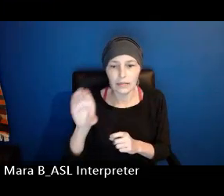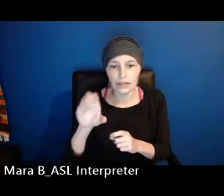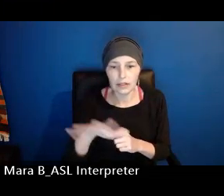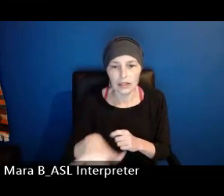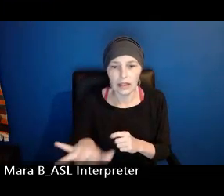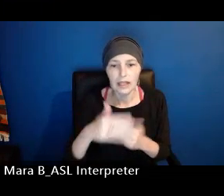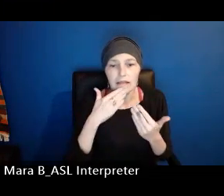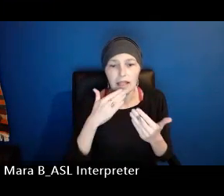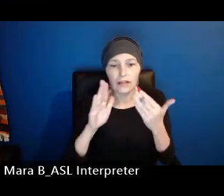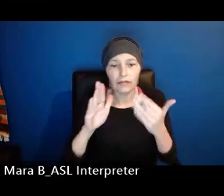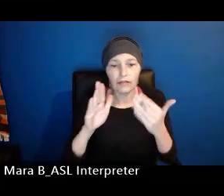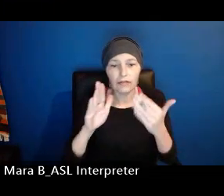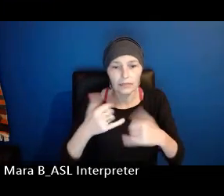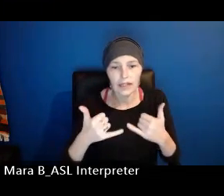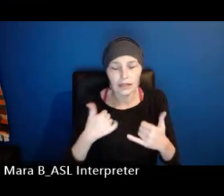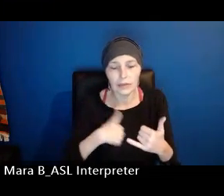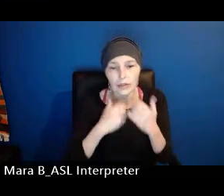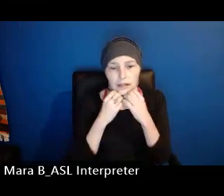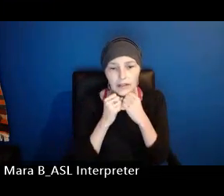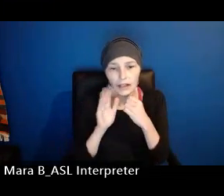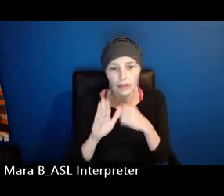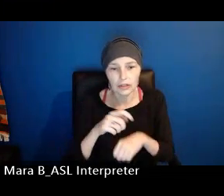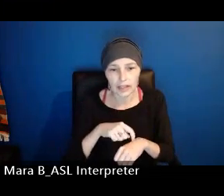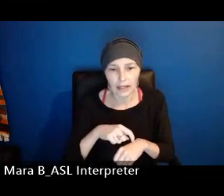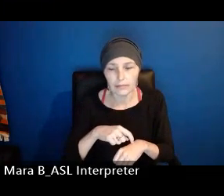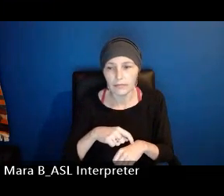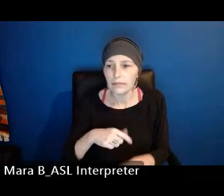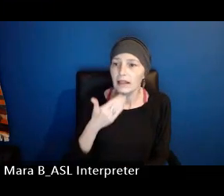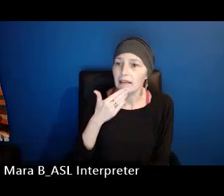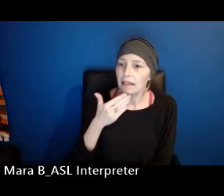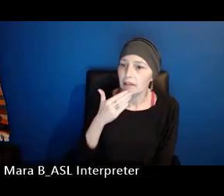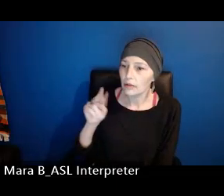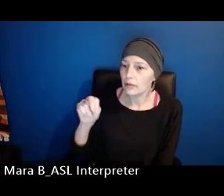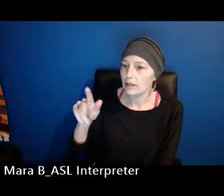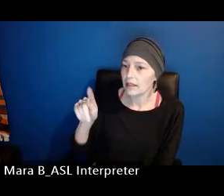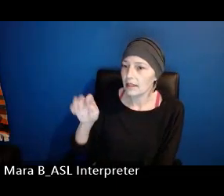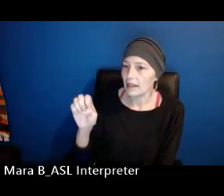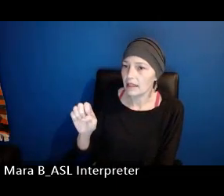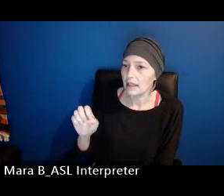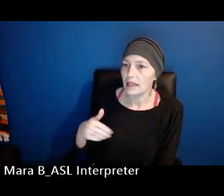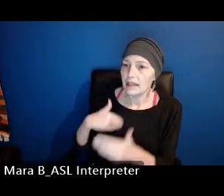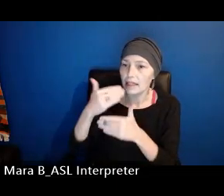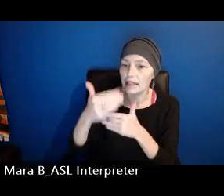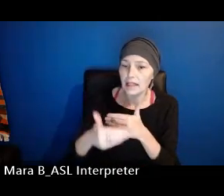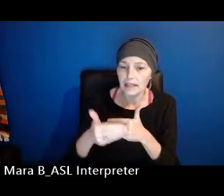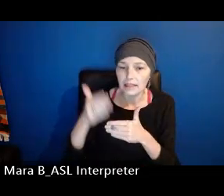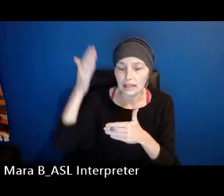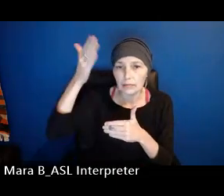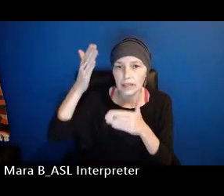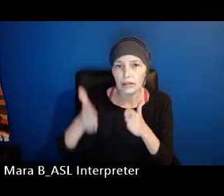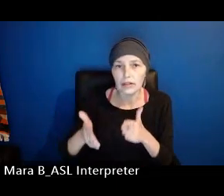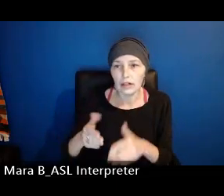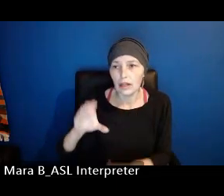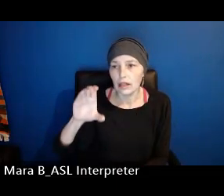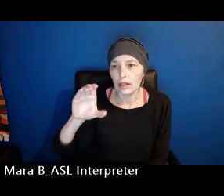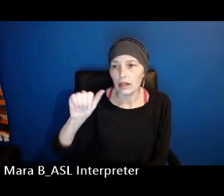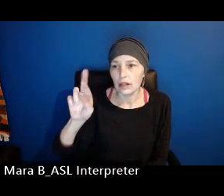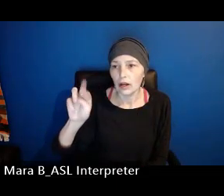time today, and we really value this feedback. Yeah, thank you, Nate, for jumping in. All right, our next speaker is Carmen